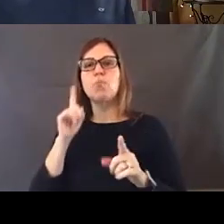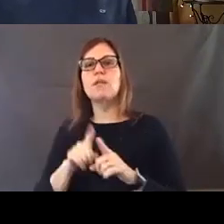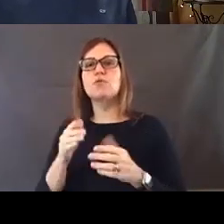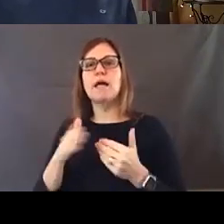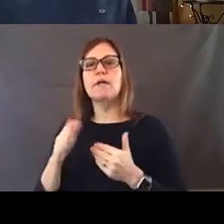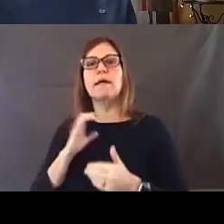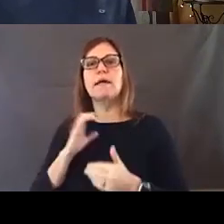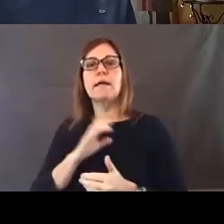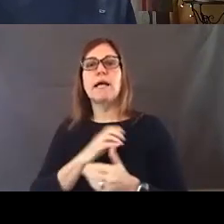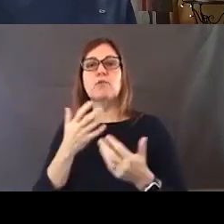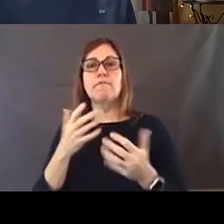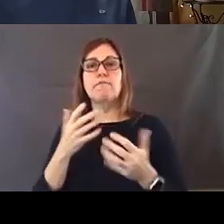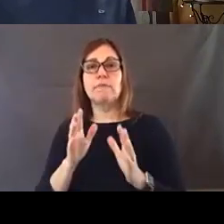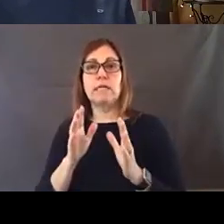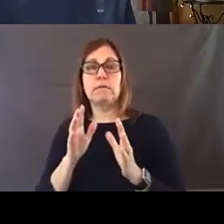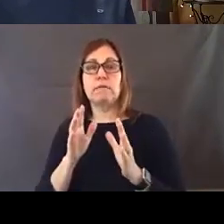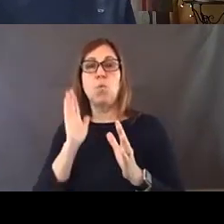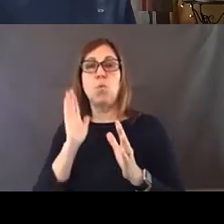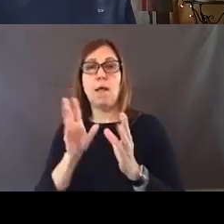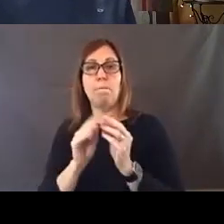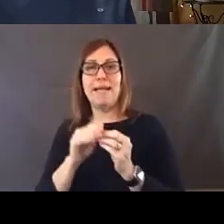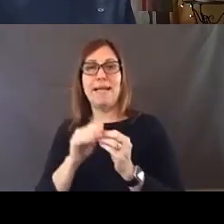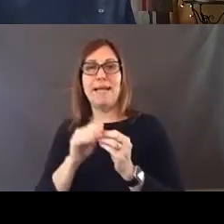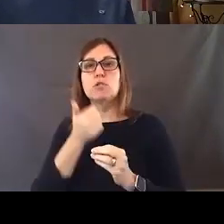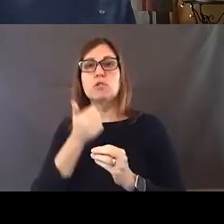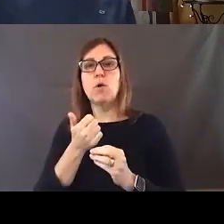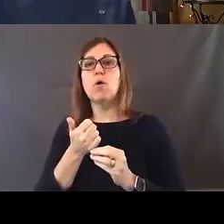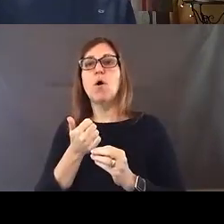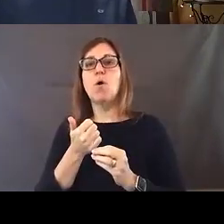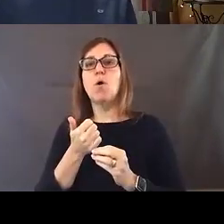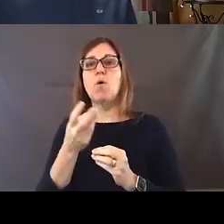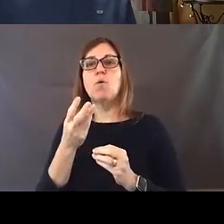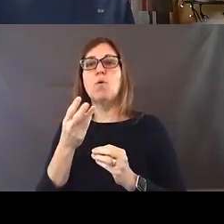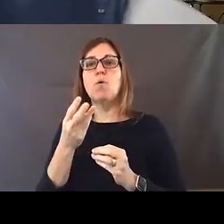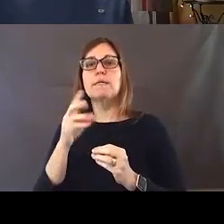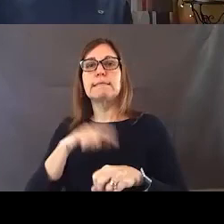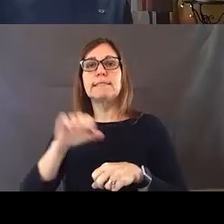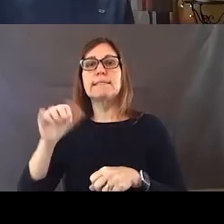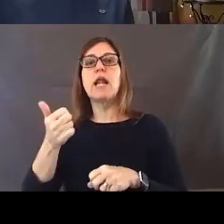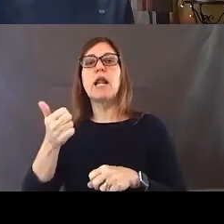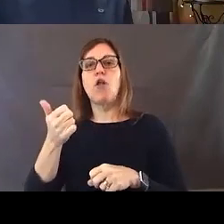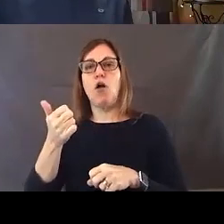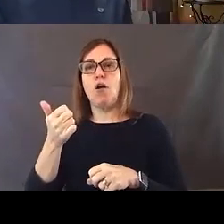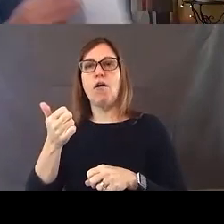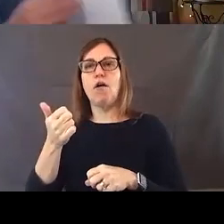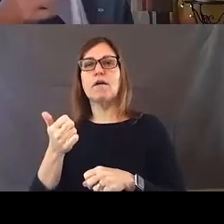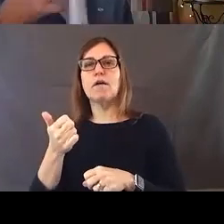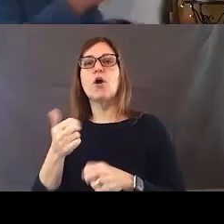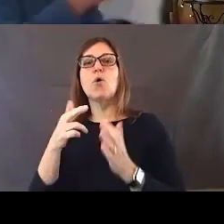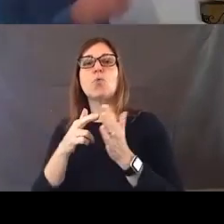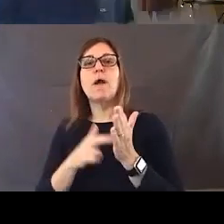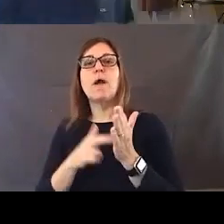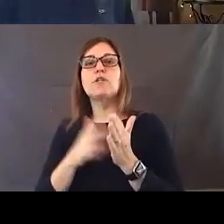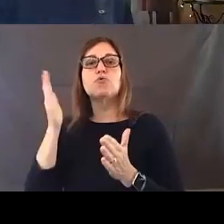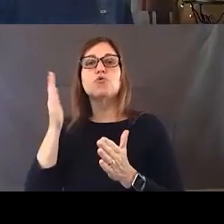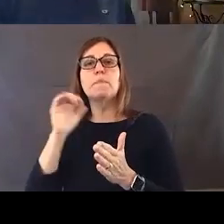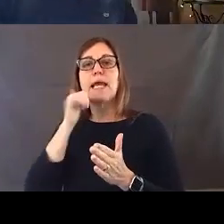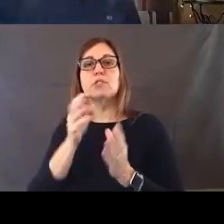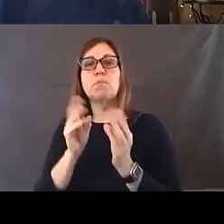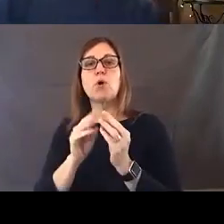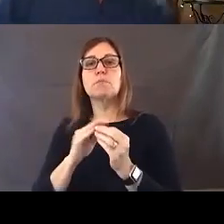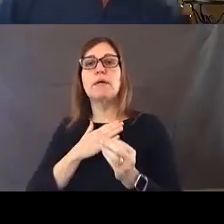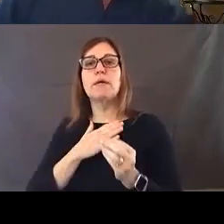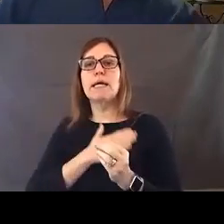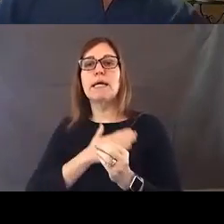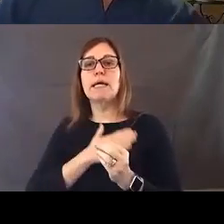committee meeting tomorrow, Wednesday, December 16th at 10 a.m. To register to speak at tomorrow's meeting, please